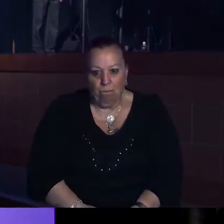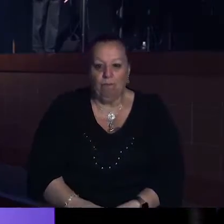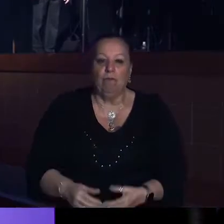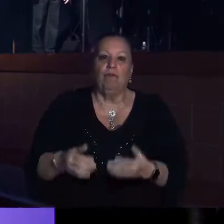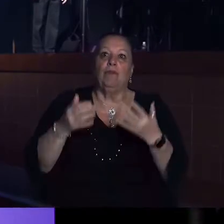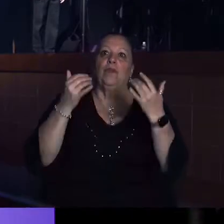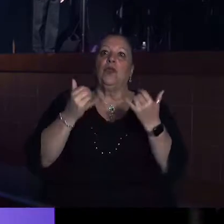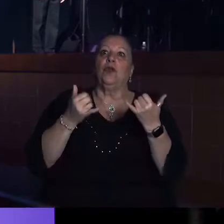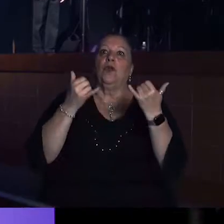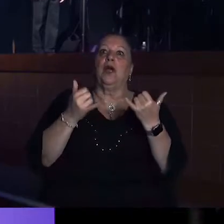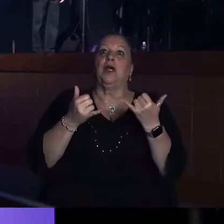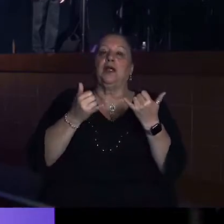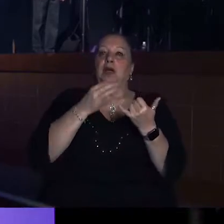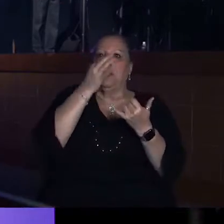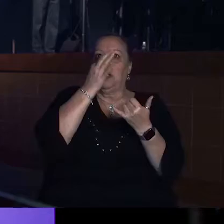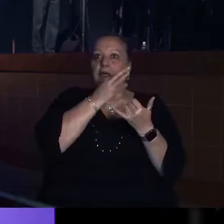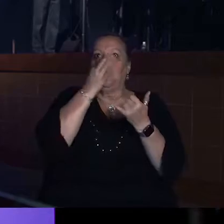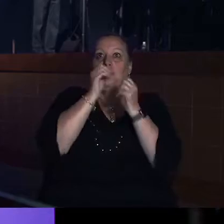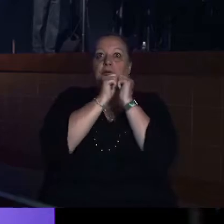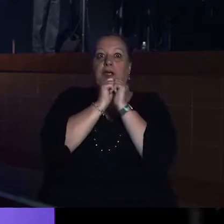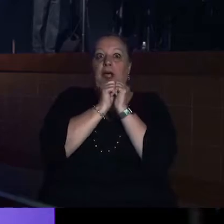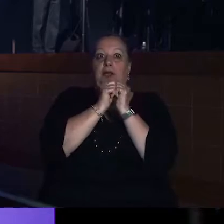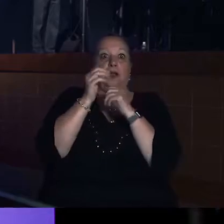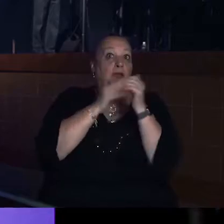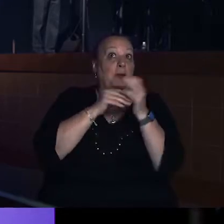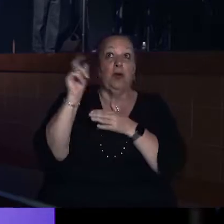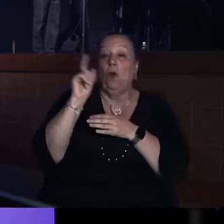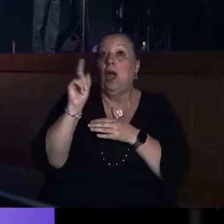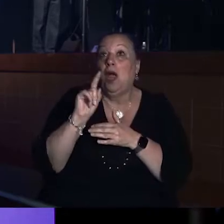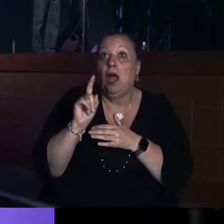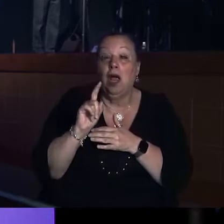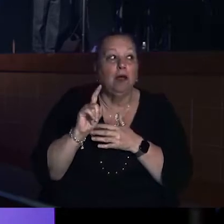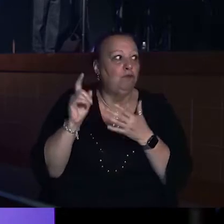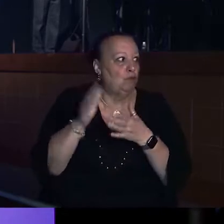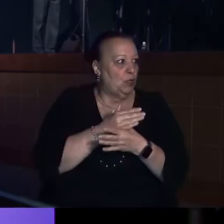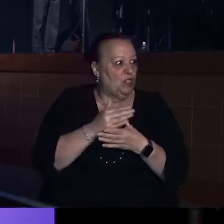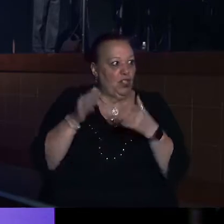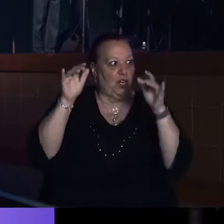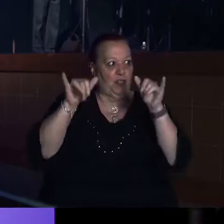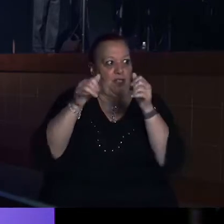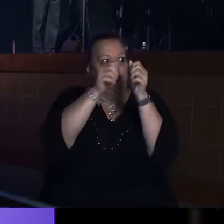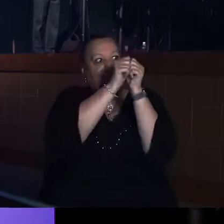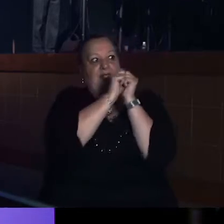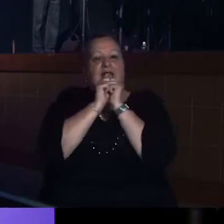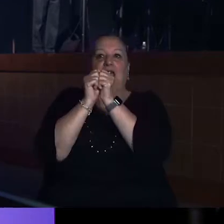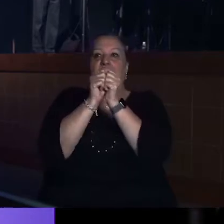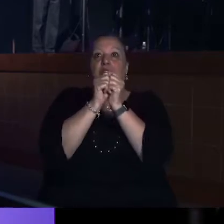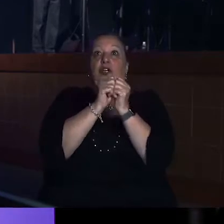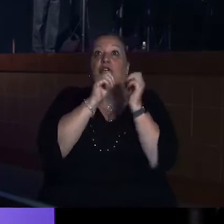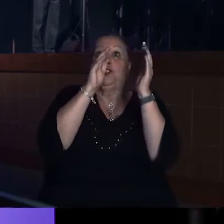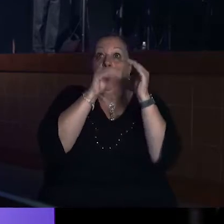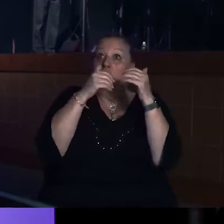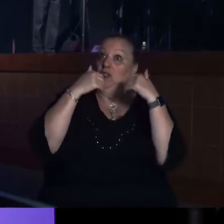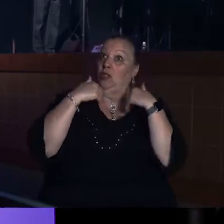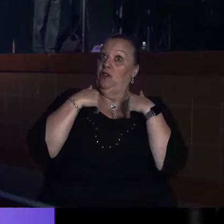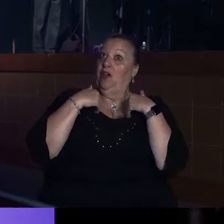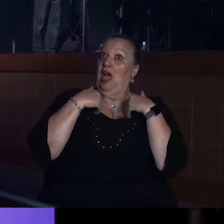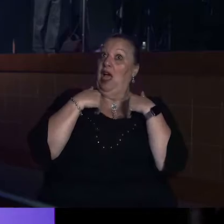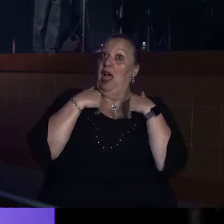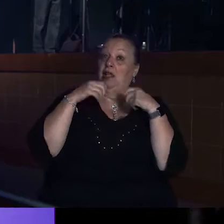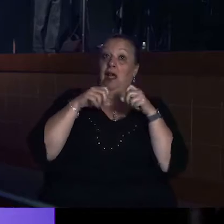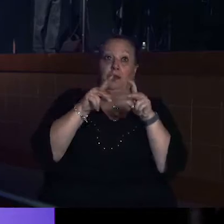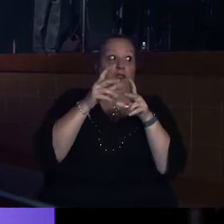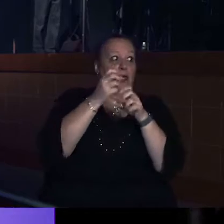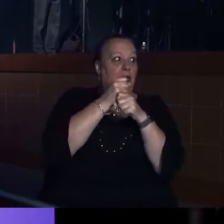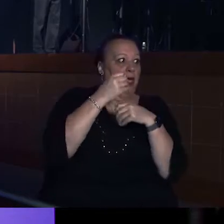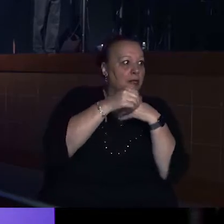now we're going to take communion together. No matter where you are, we get to share in this together. So hopefully you've had opportunity to get